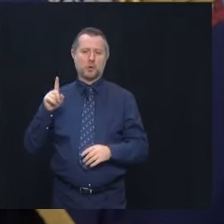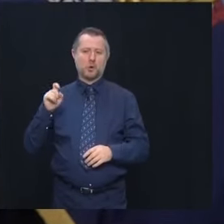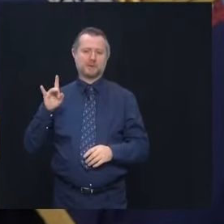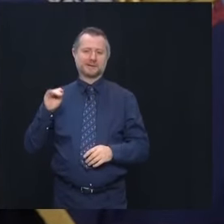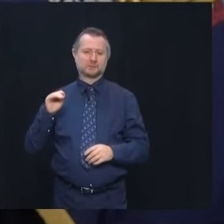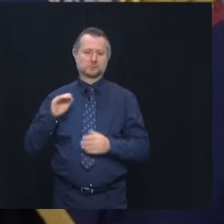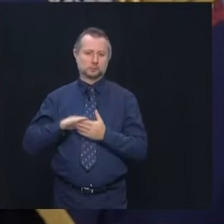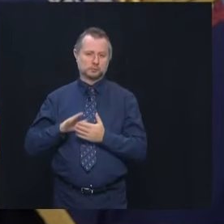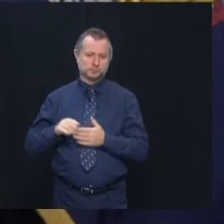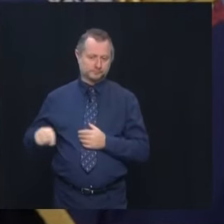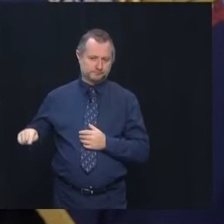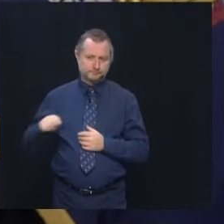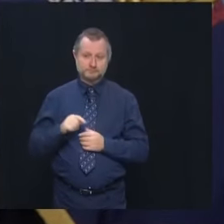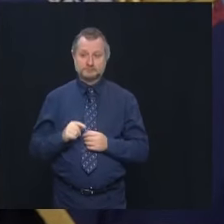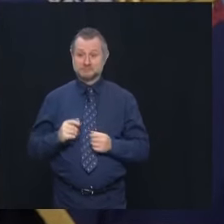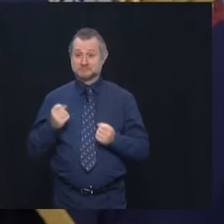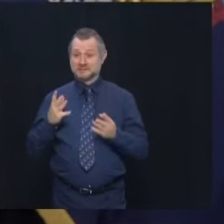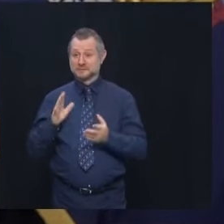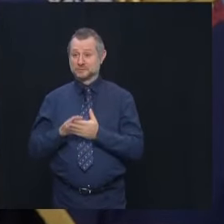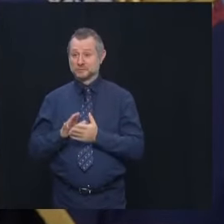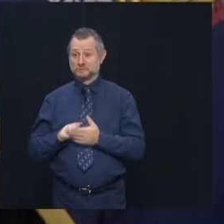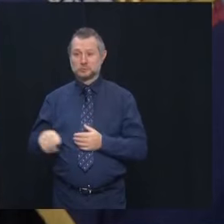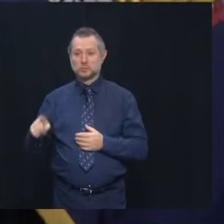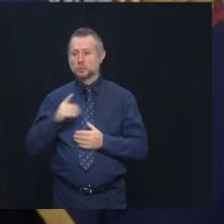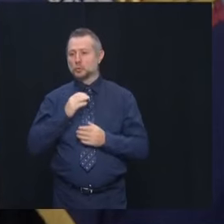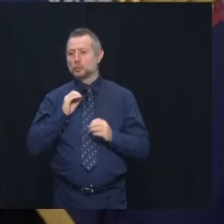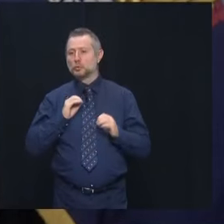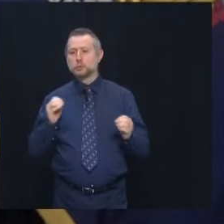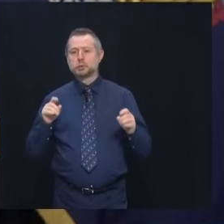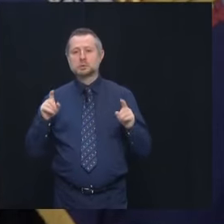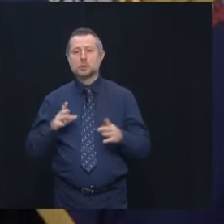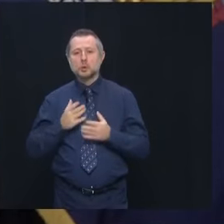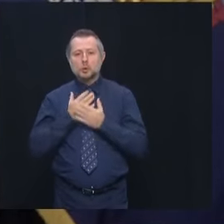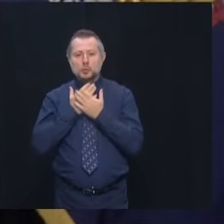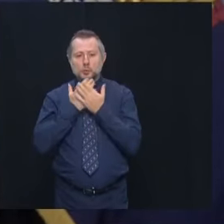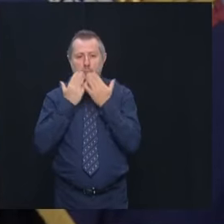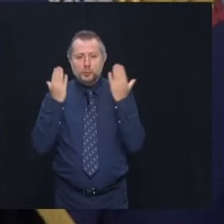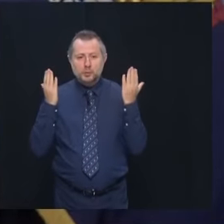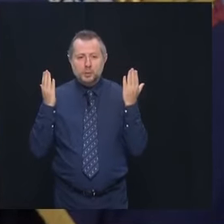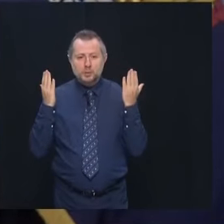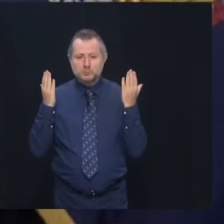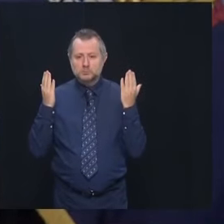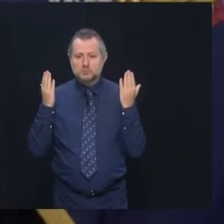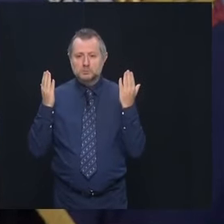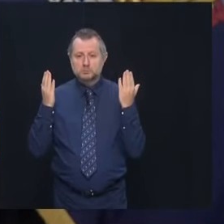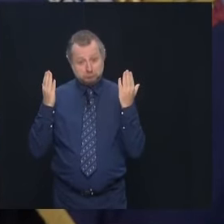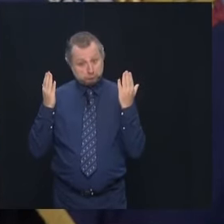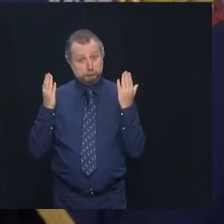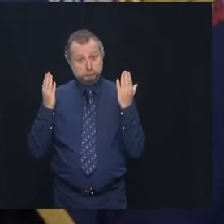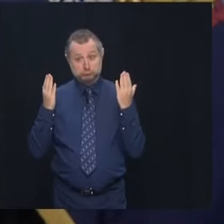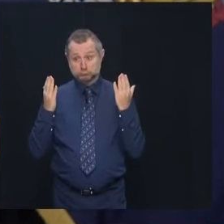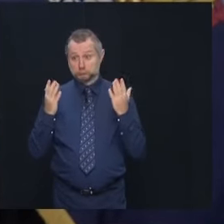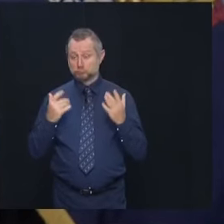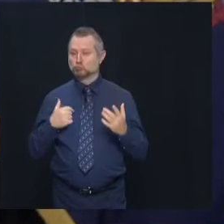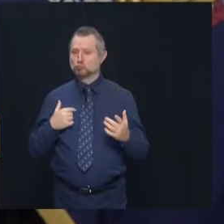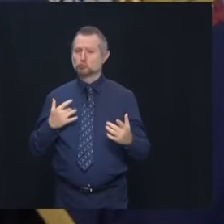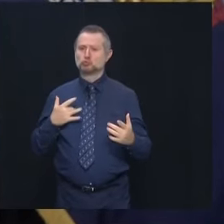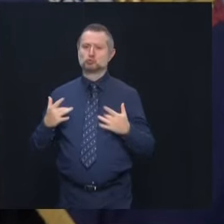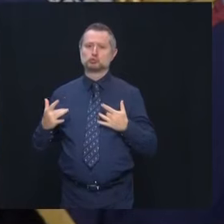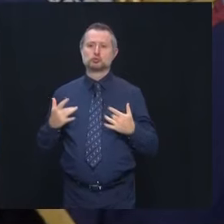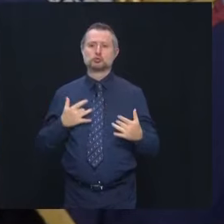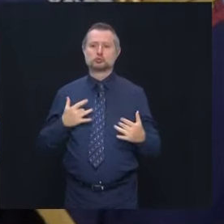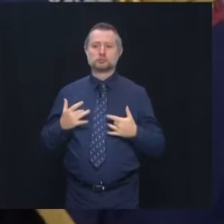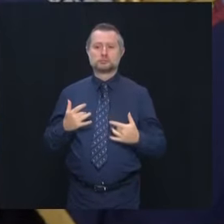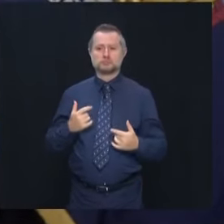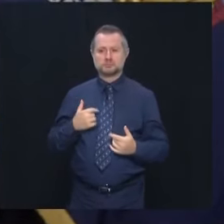of the schools in these clusters just have not been tested yet. And that gives me concern. And they are possible